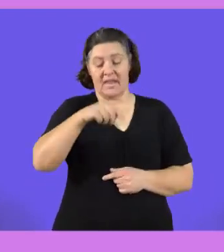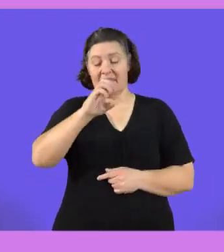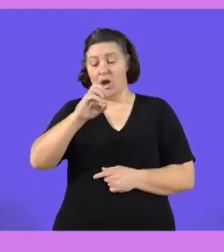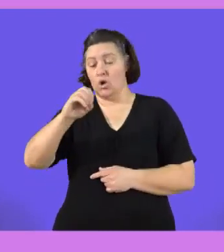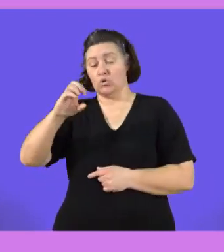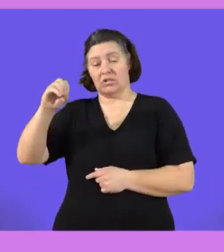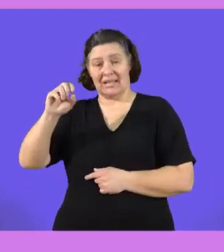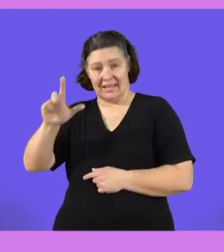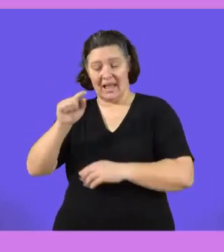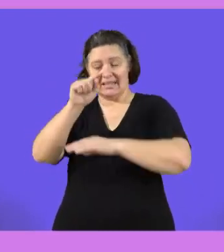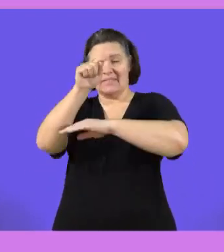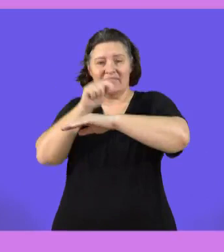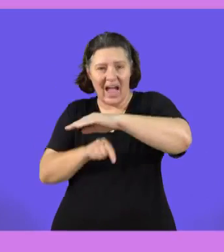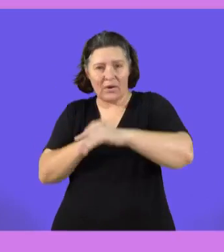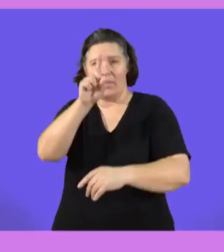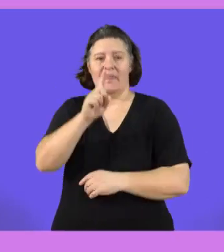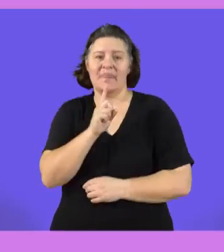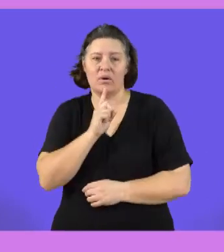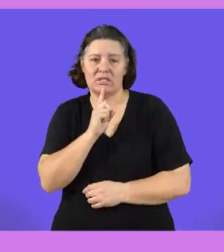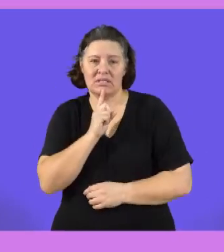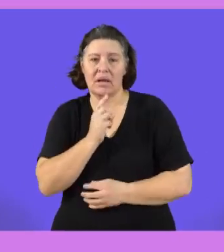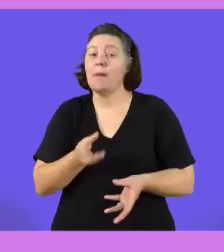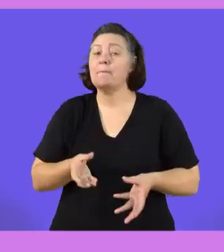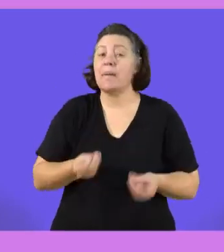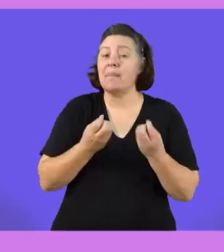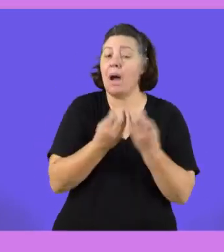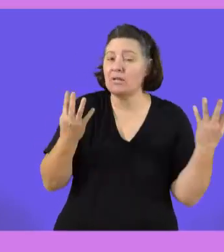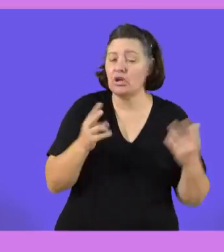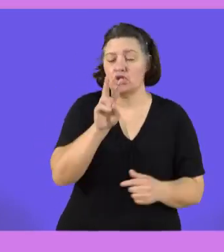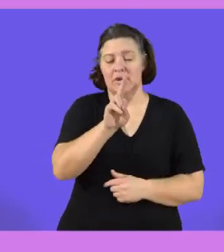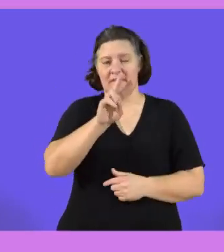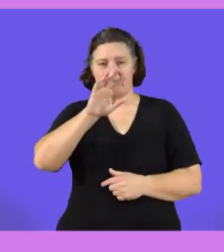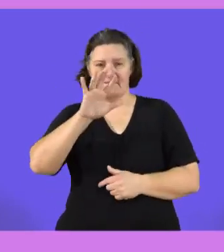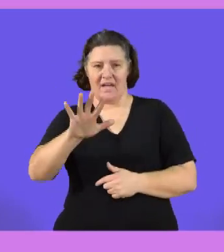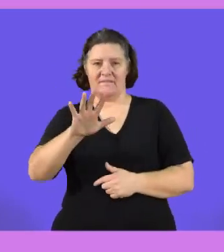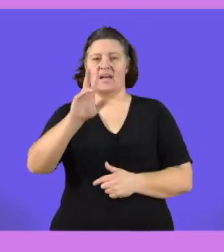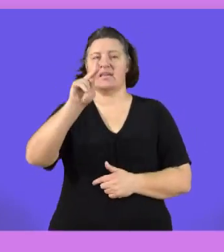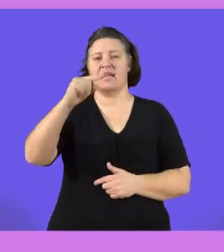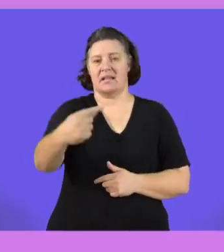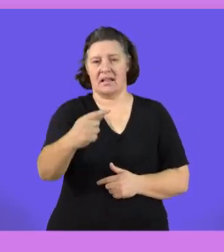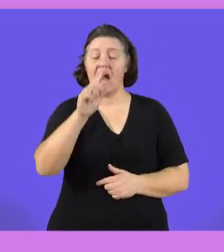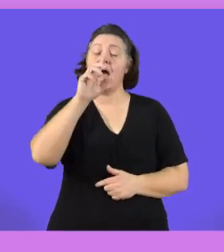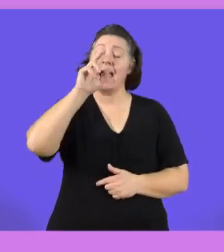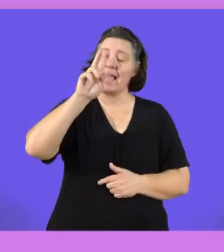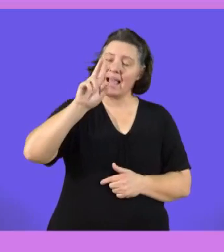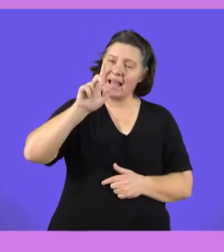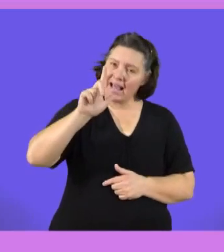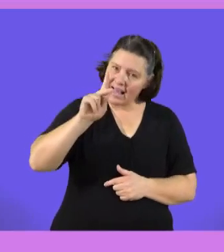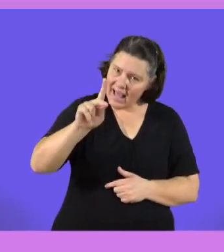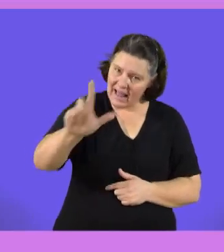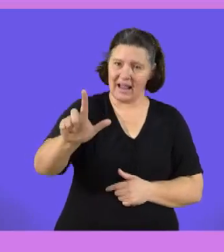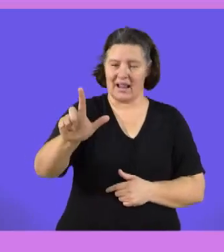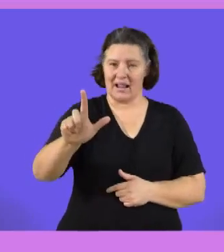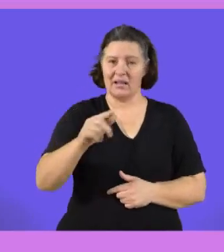liters divided by 1,000. And that will give me 25 kiloliters. Hope that makes sense.